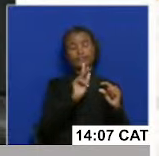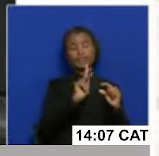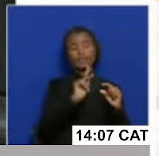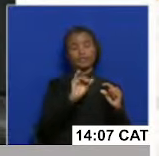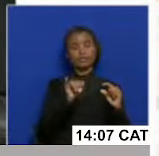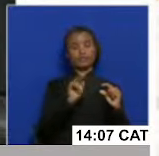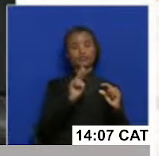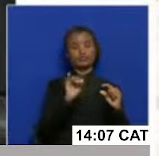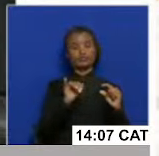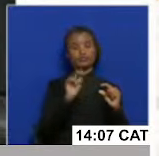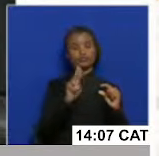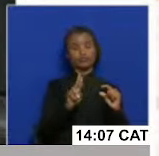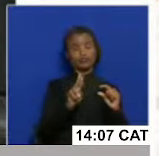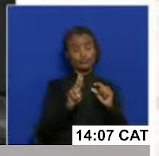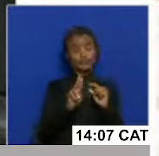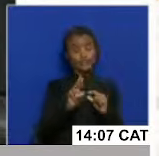part?